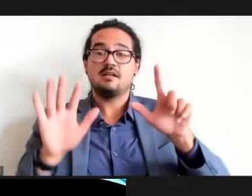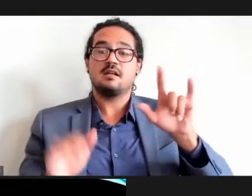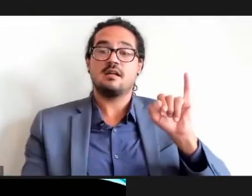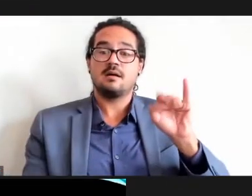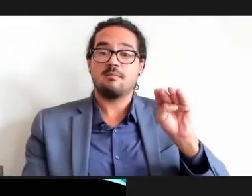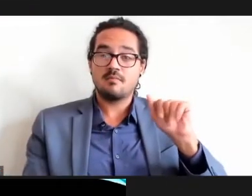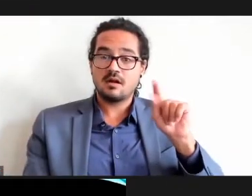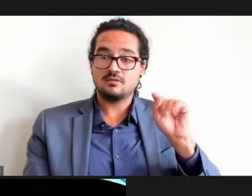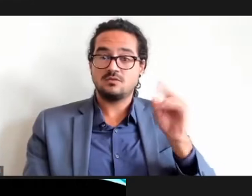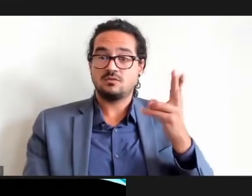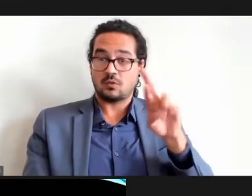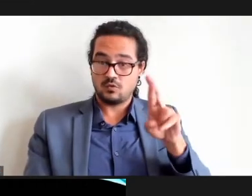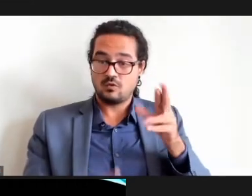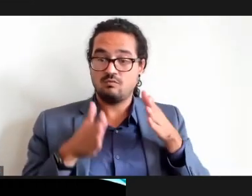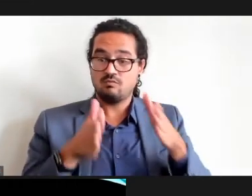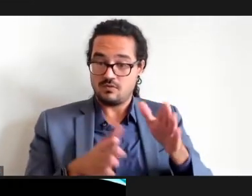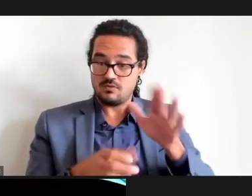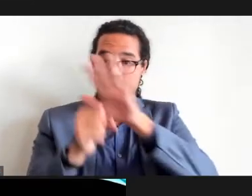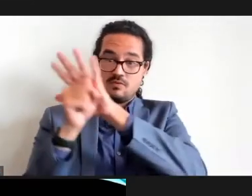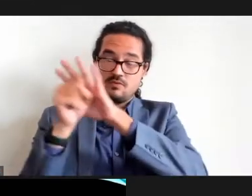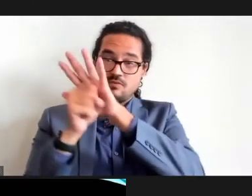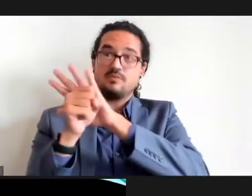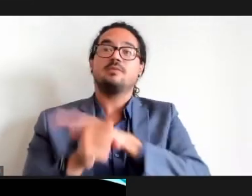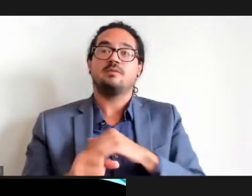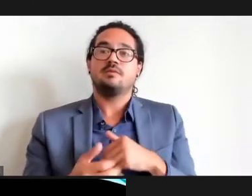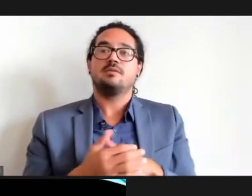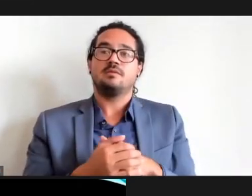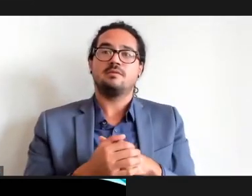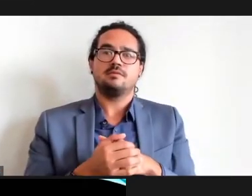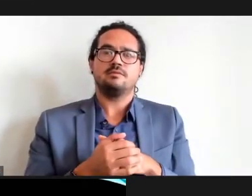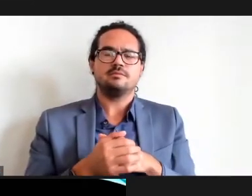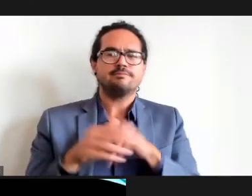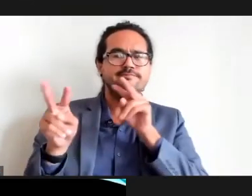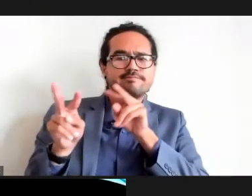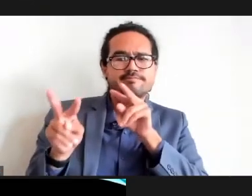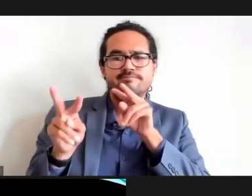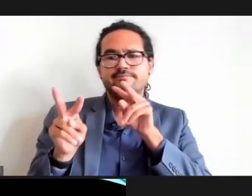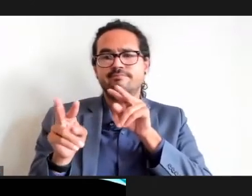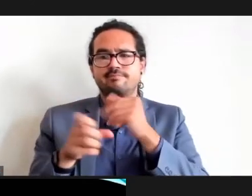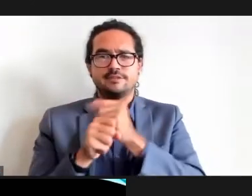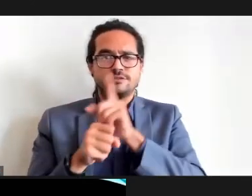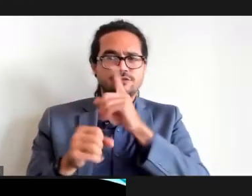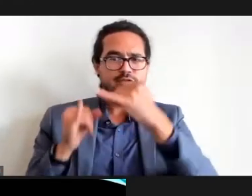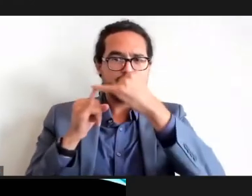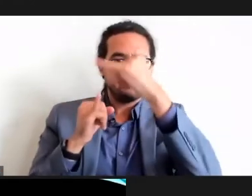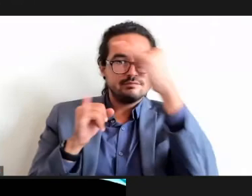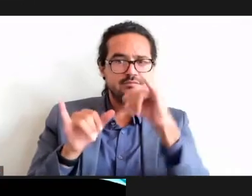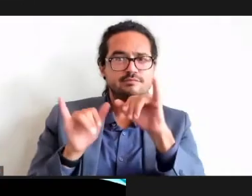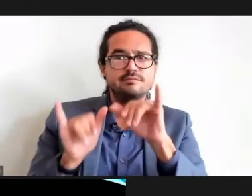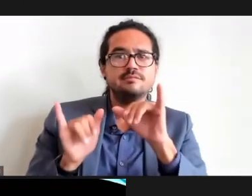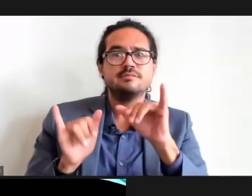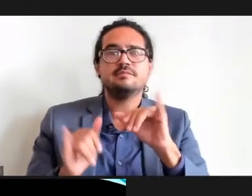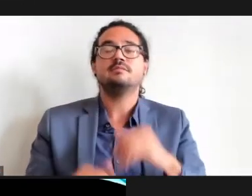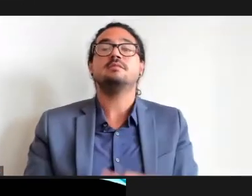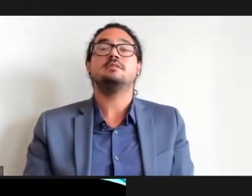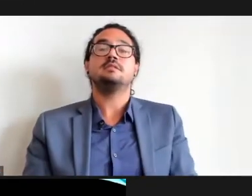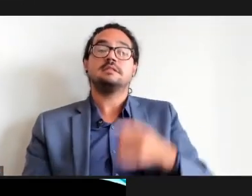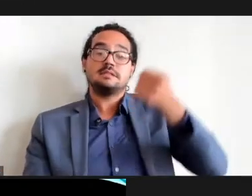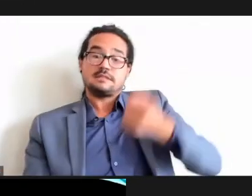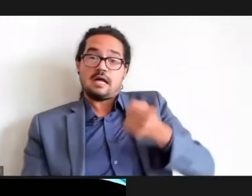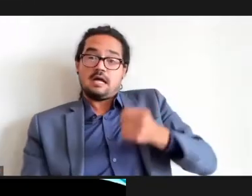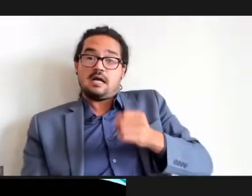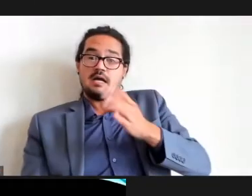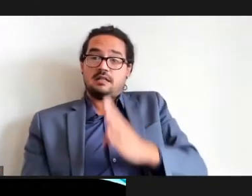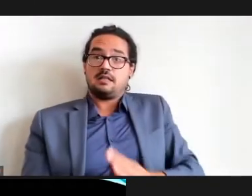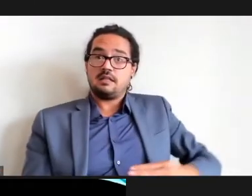pick up the fire there. And then on the southern end, we are going direct right off the coastline there as best we can. And then